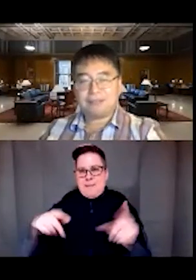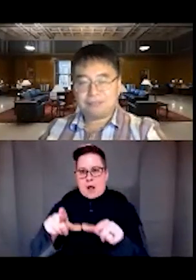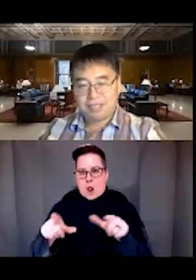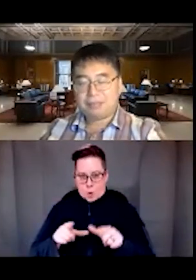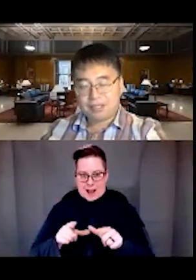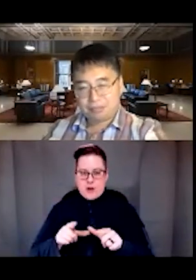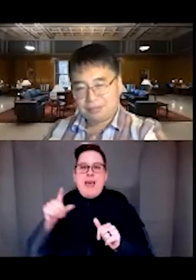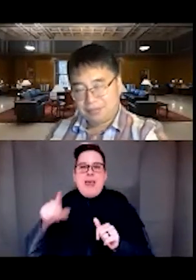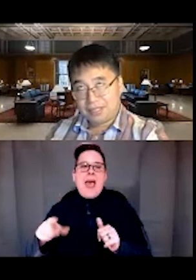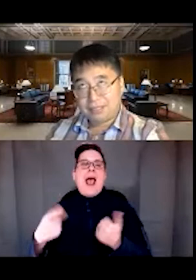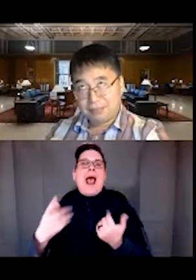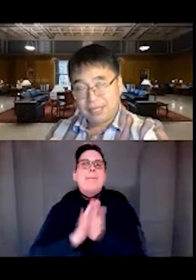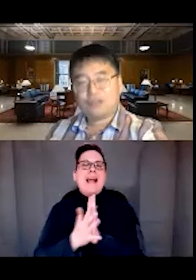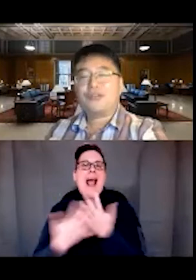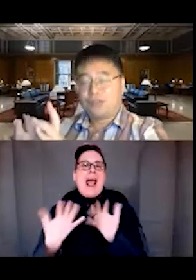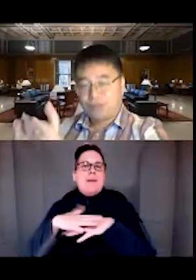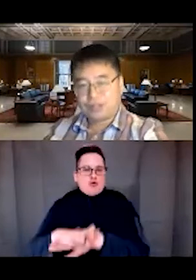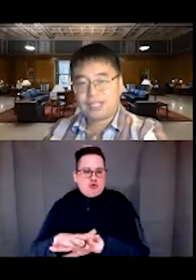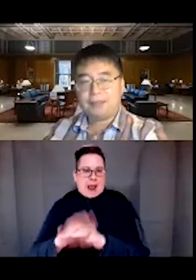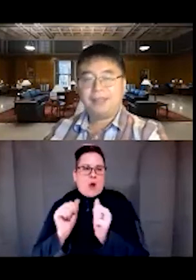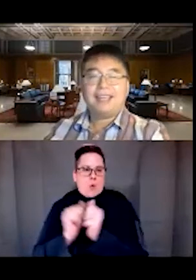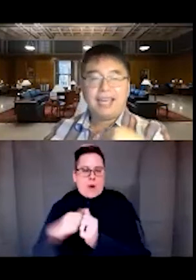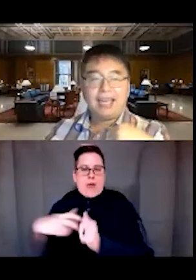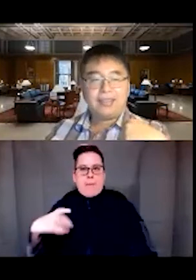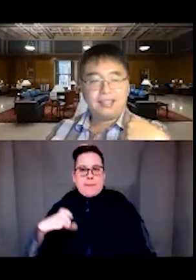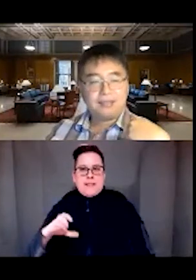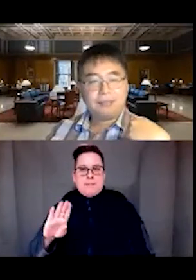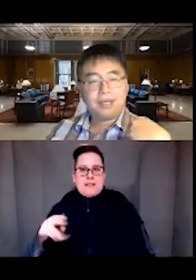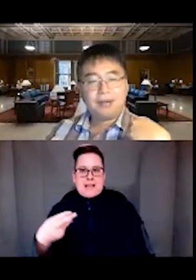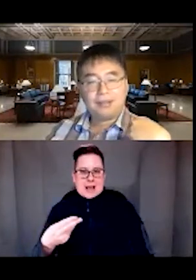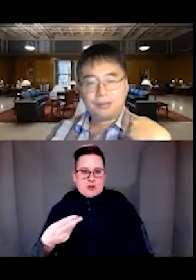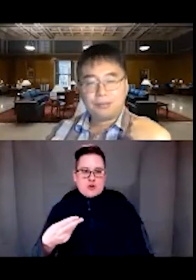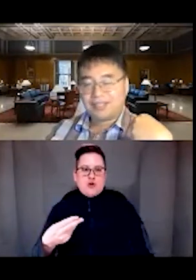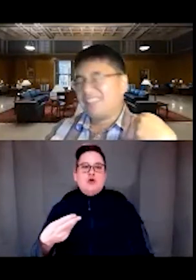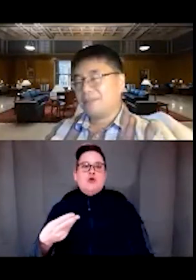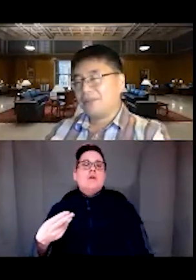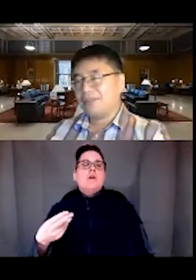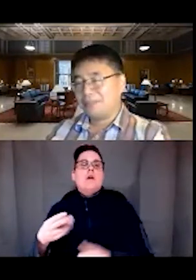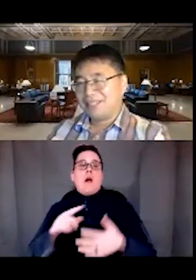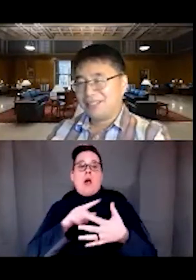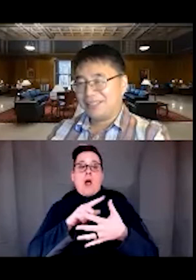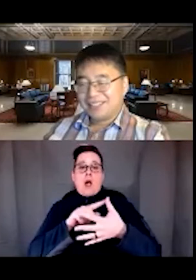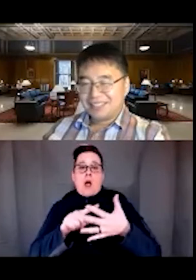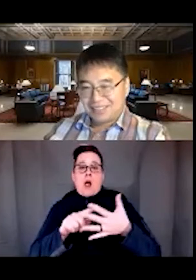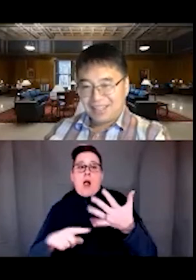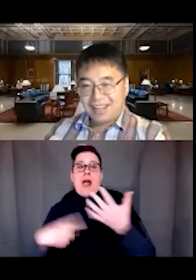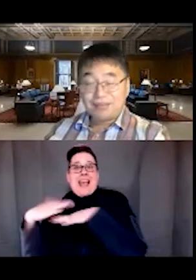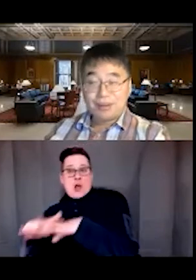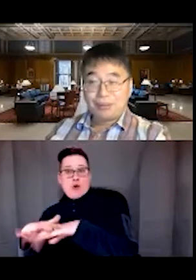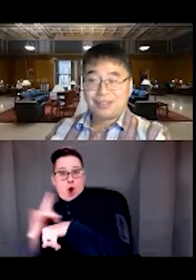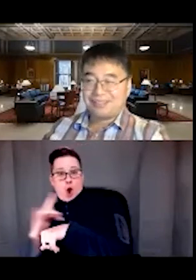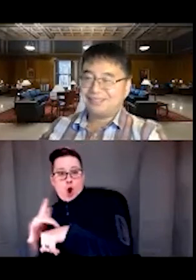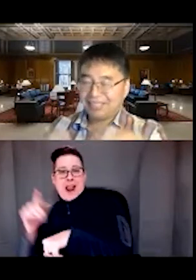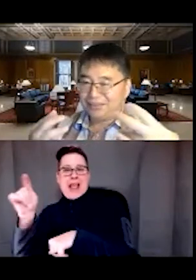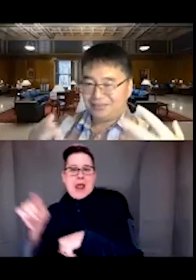integrated PCBH for the first time at these different periods. So what's nice about this particular design, even